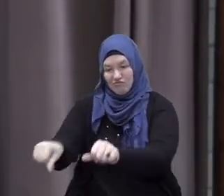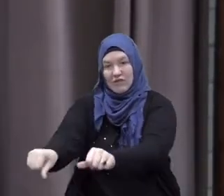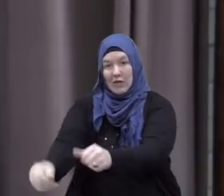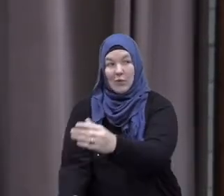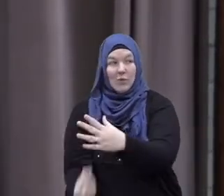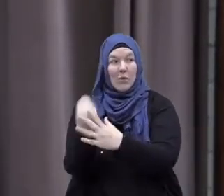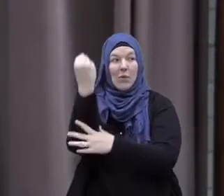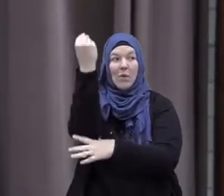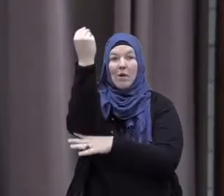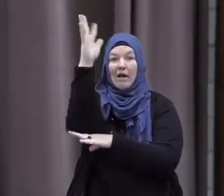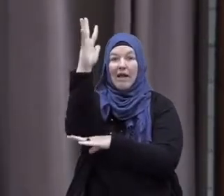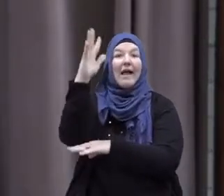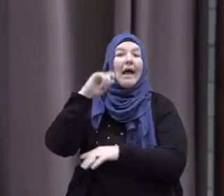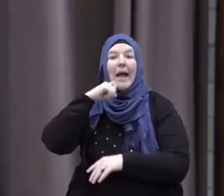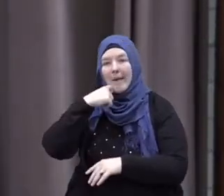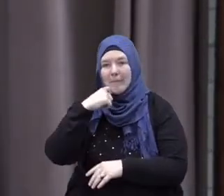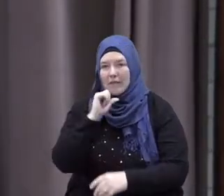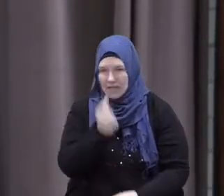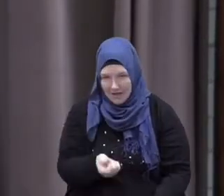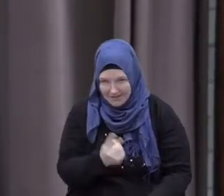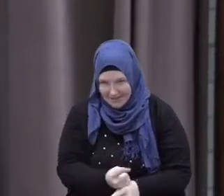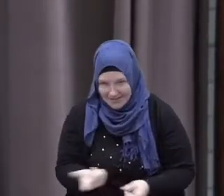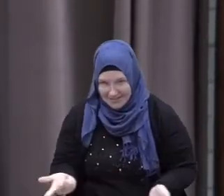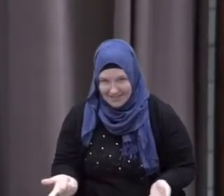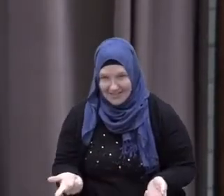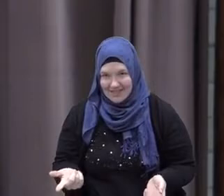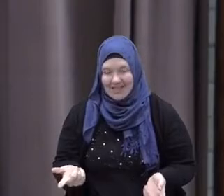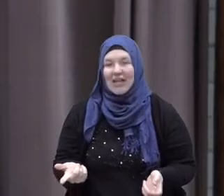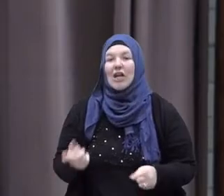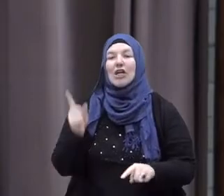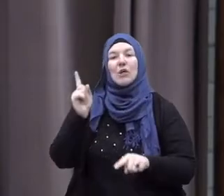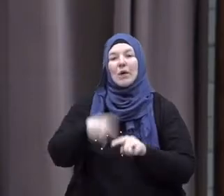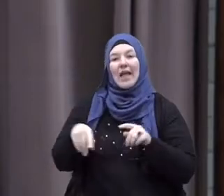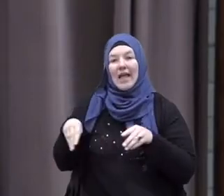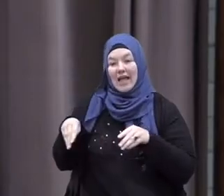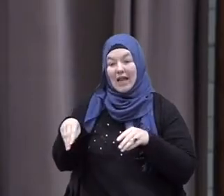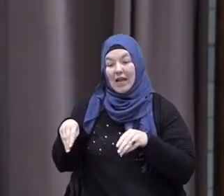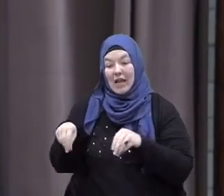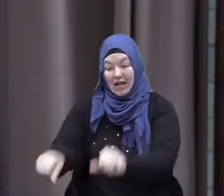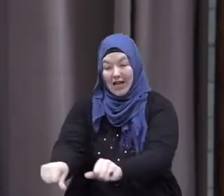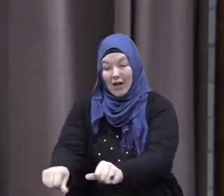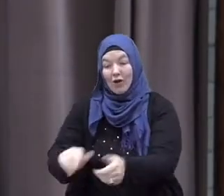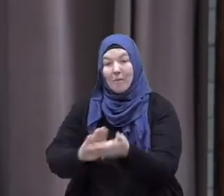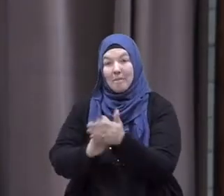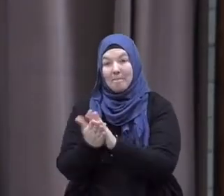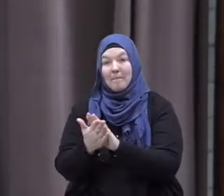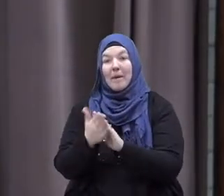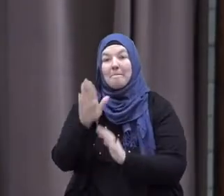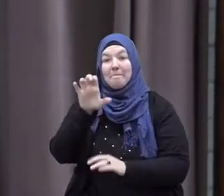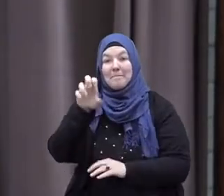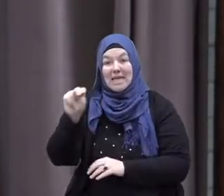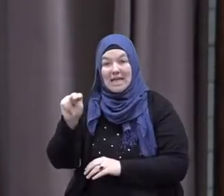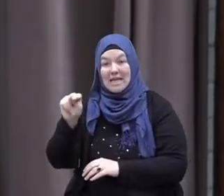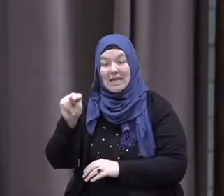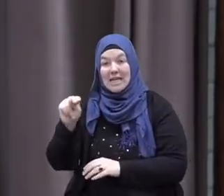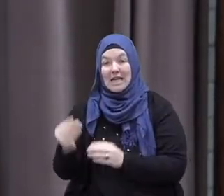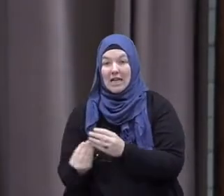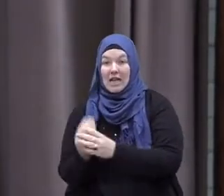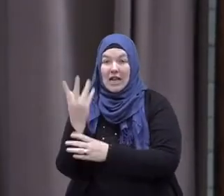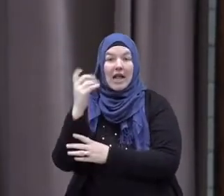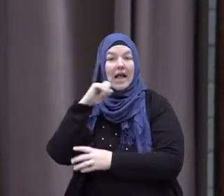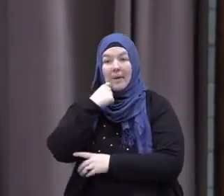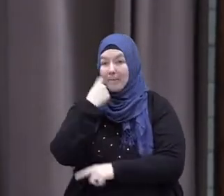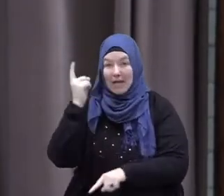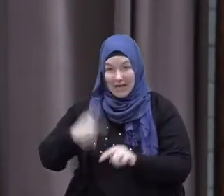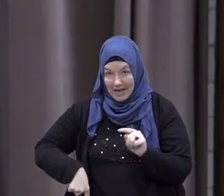That fact, I hope, is clear for everybody. You only harvest what you sow. What you plant is